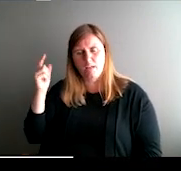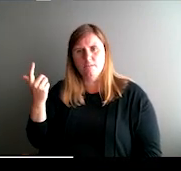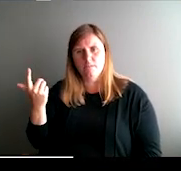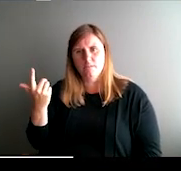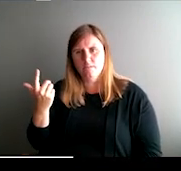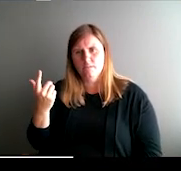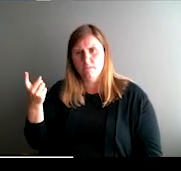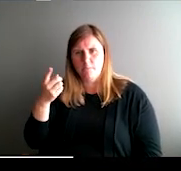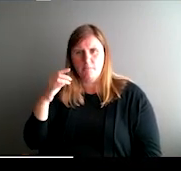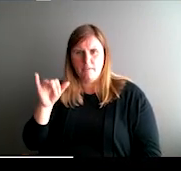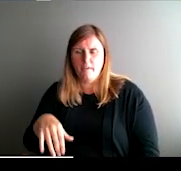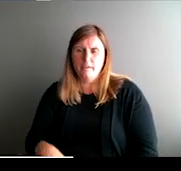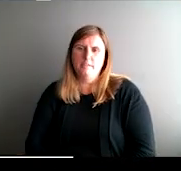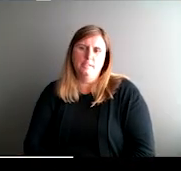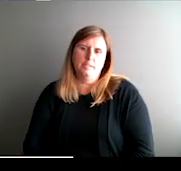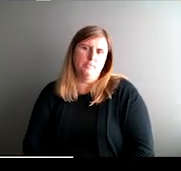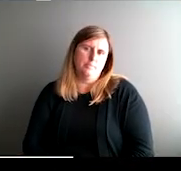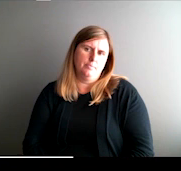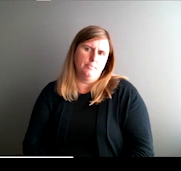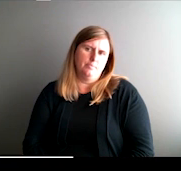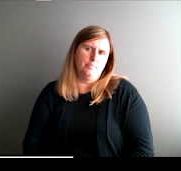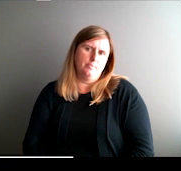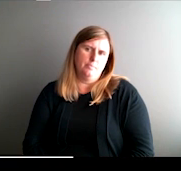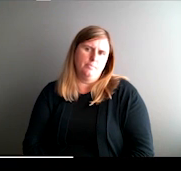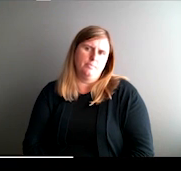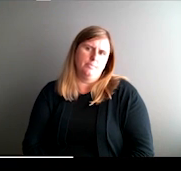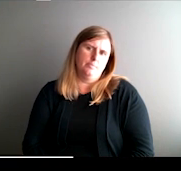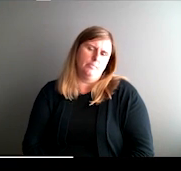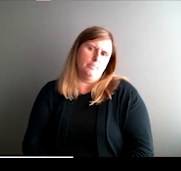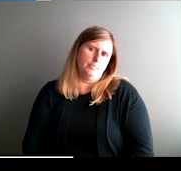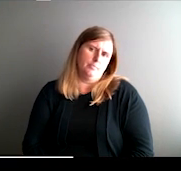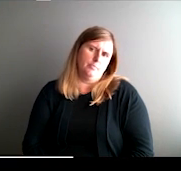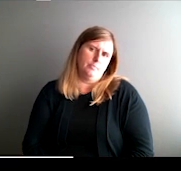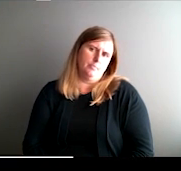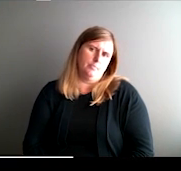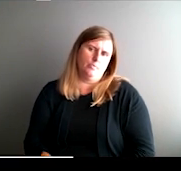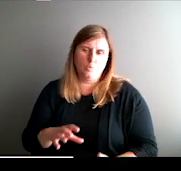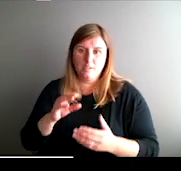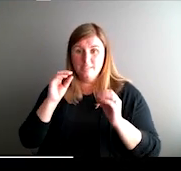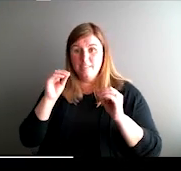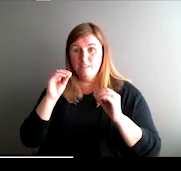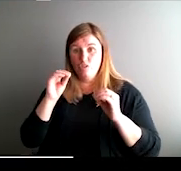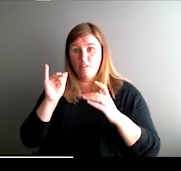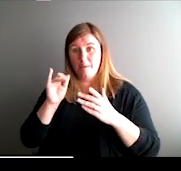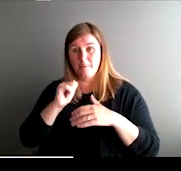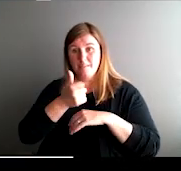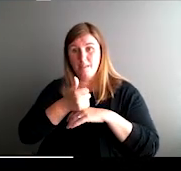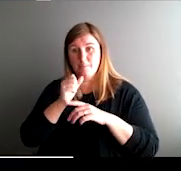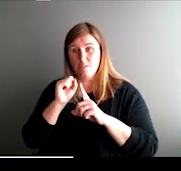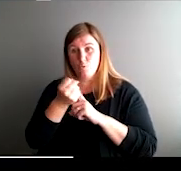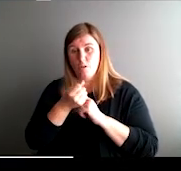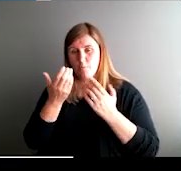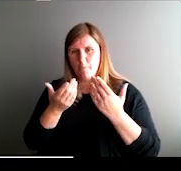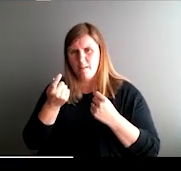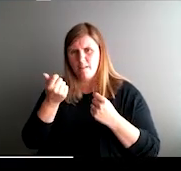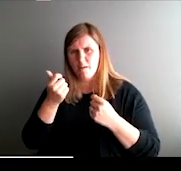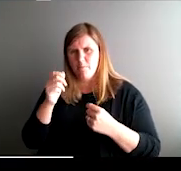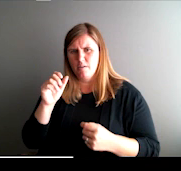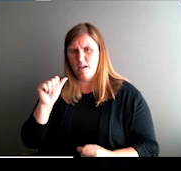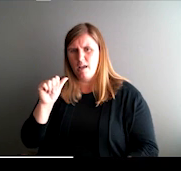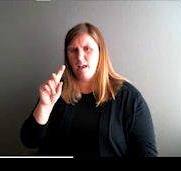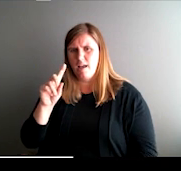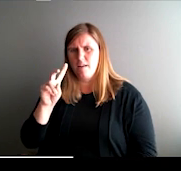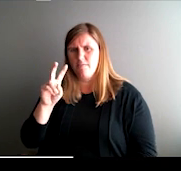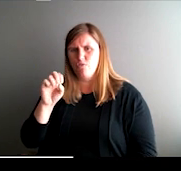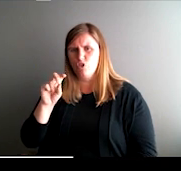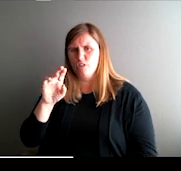those lines. You can teach this by setting up situations that are maybe a little bit aversive. You might